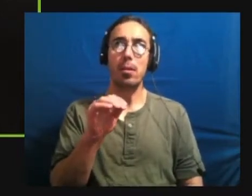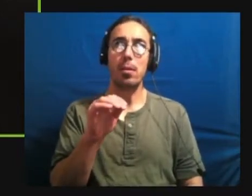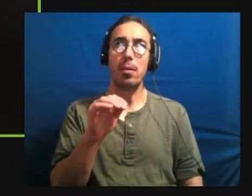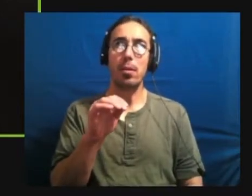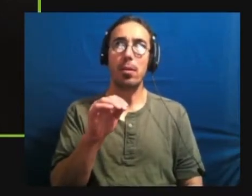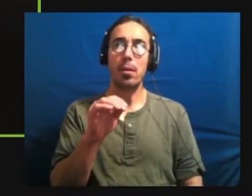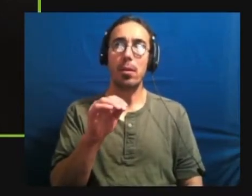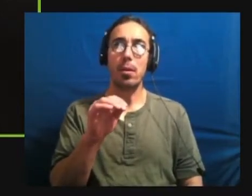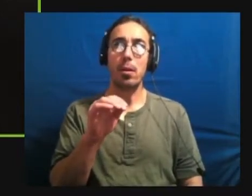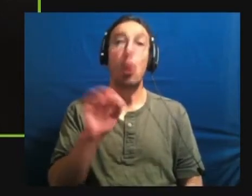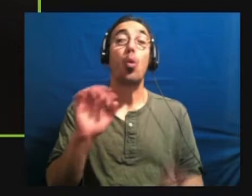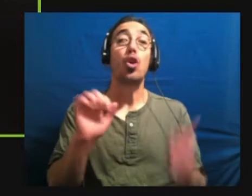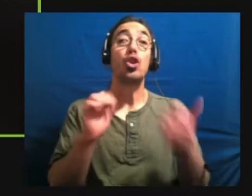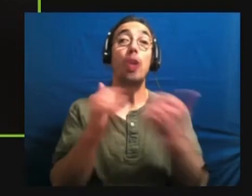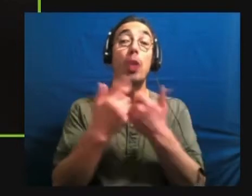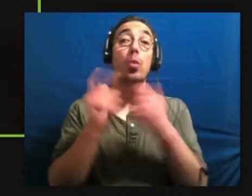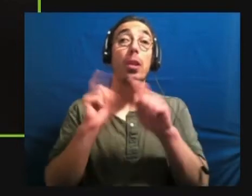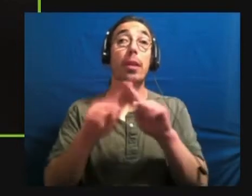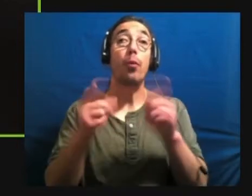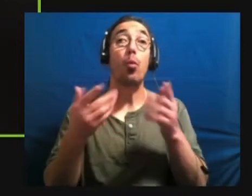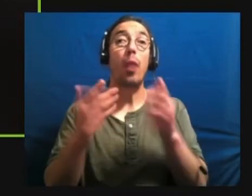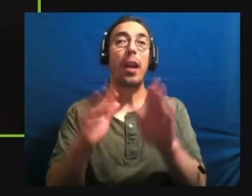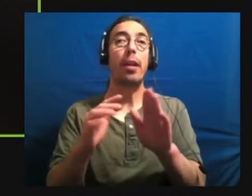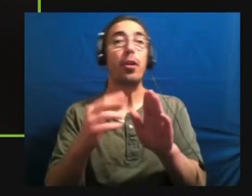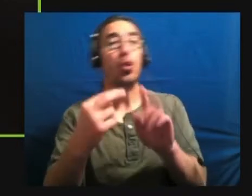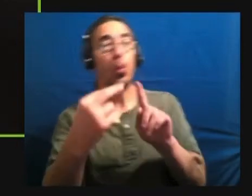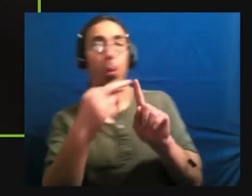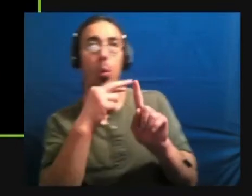a different way to conceive empathy.